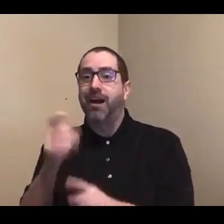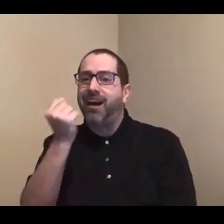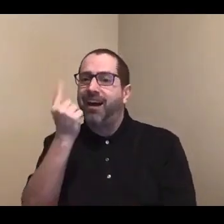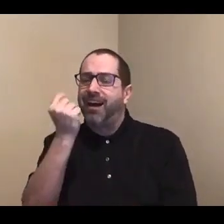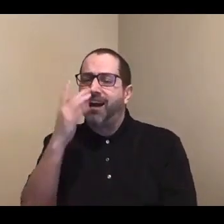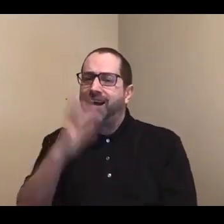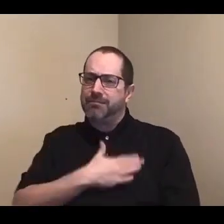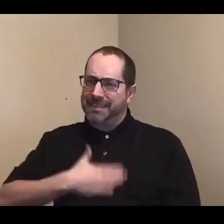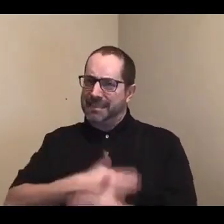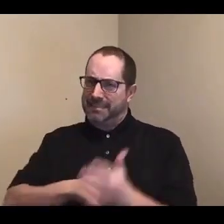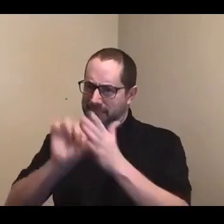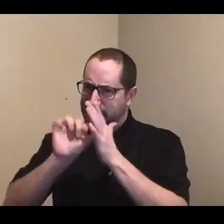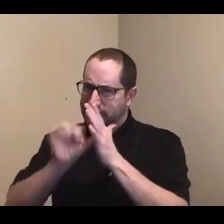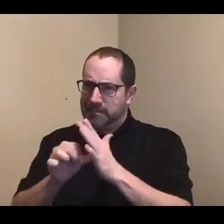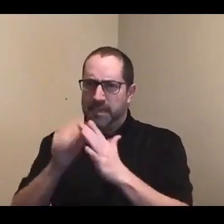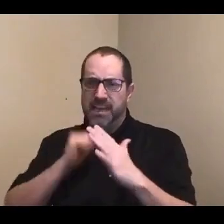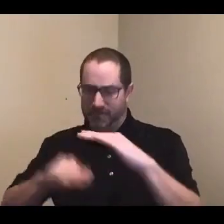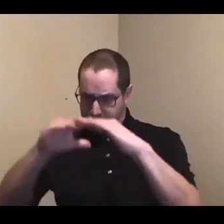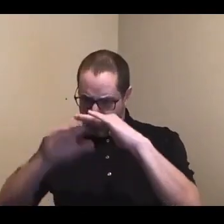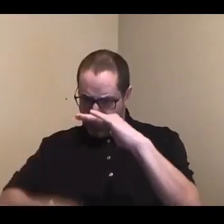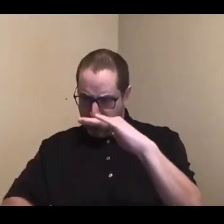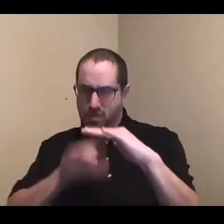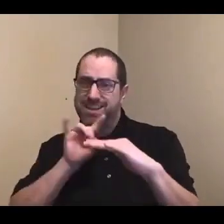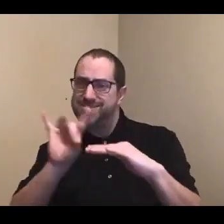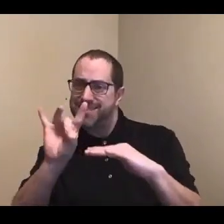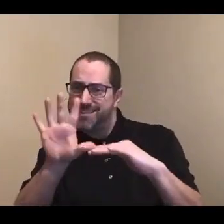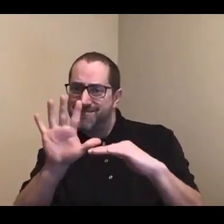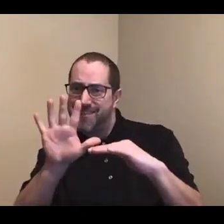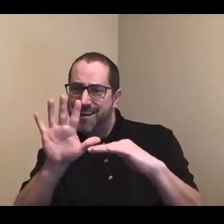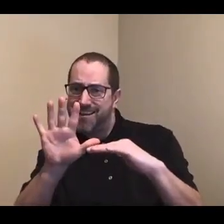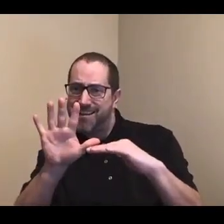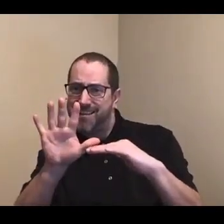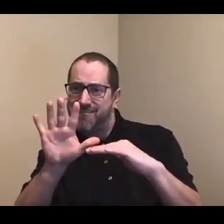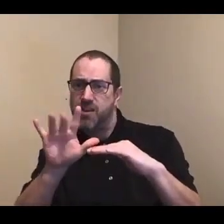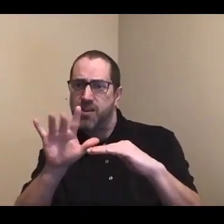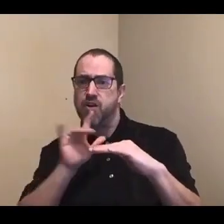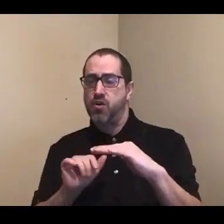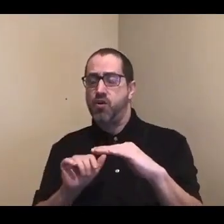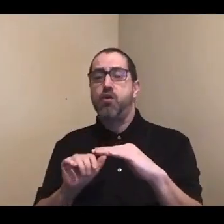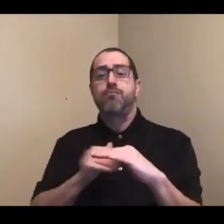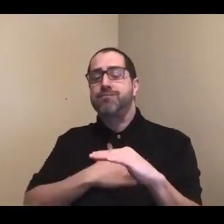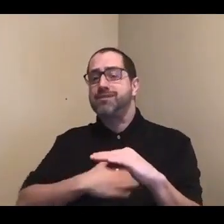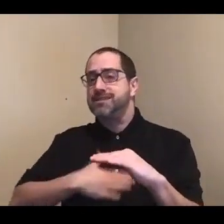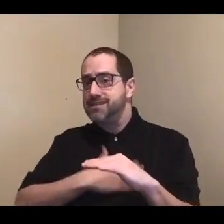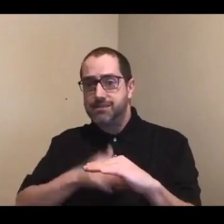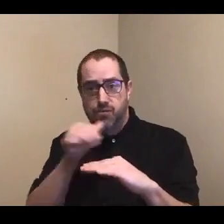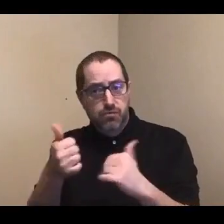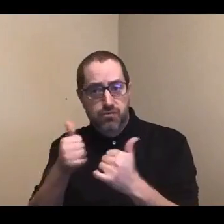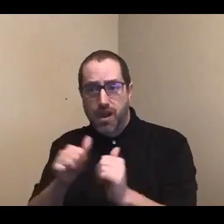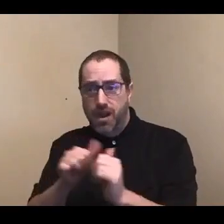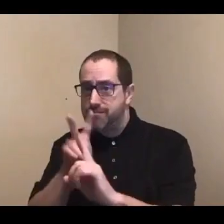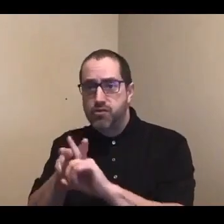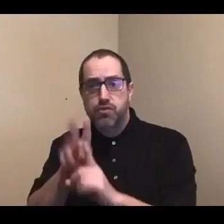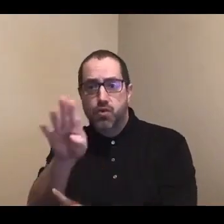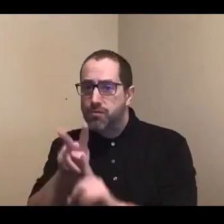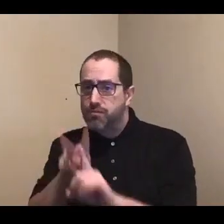older or helping someone that is 85 or older, please do not try to book your appointment right